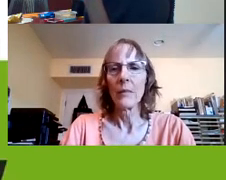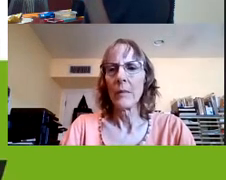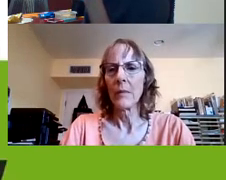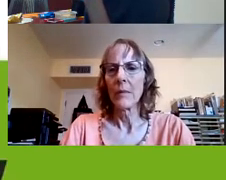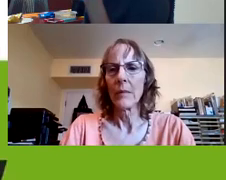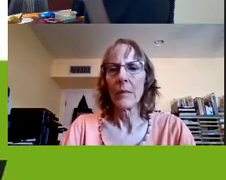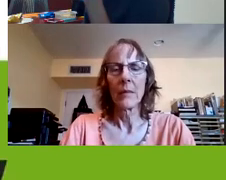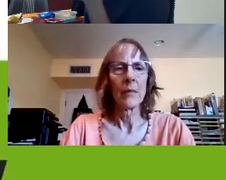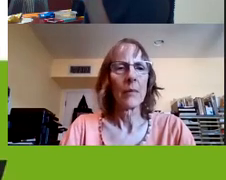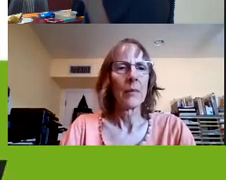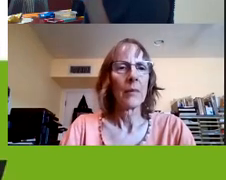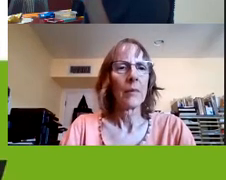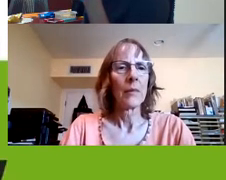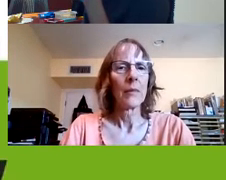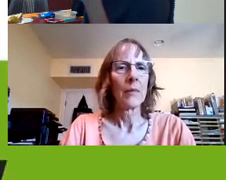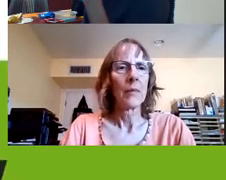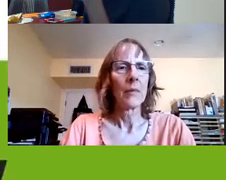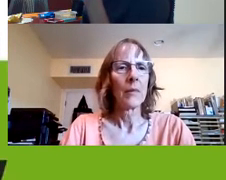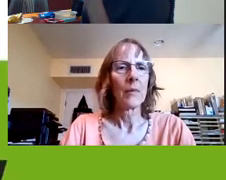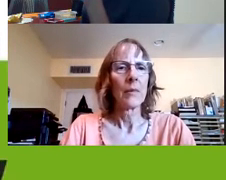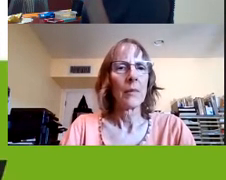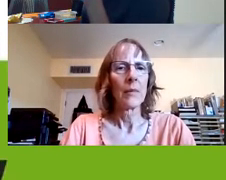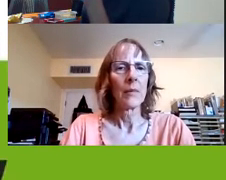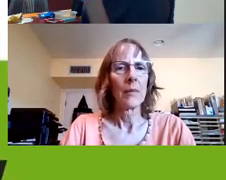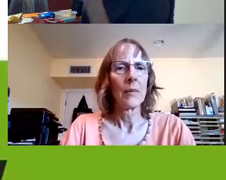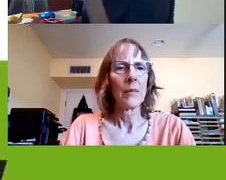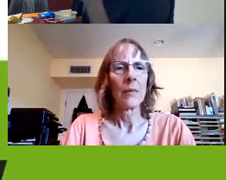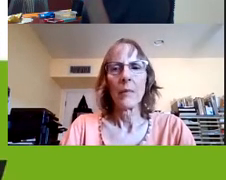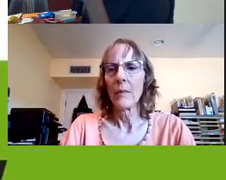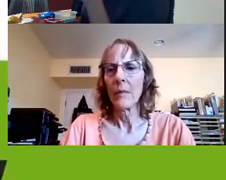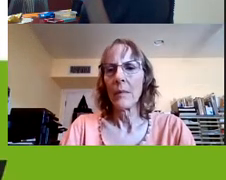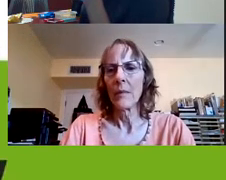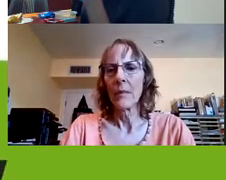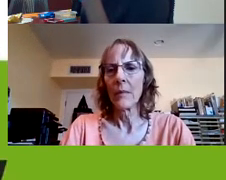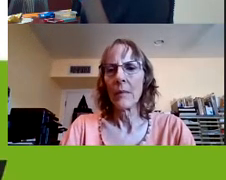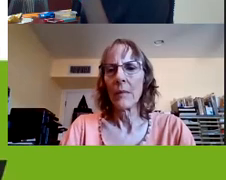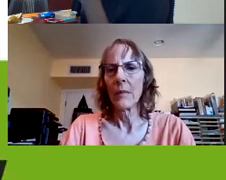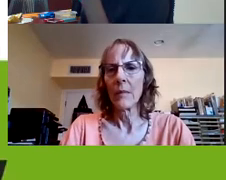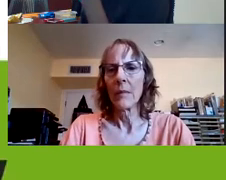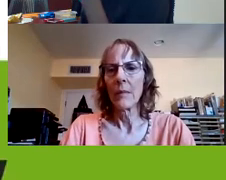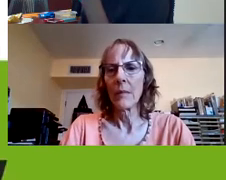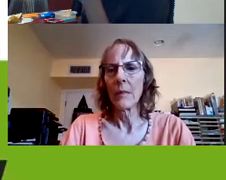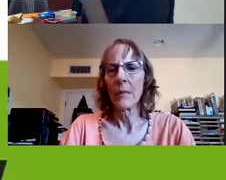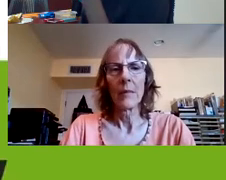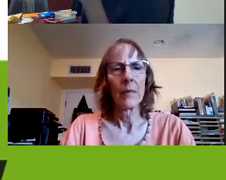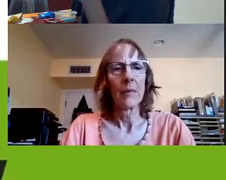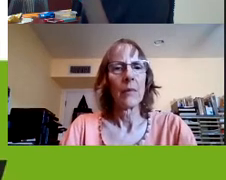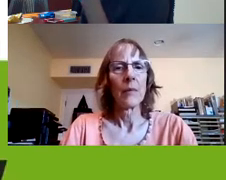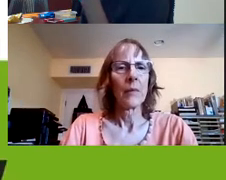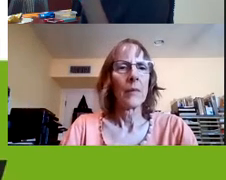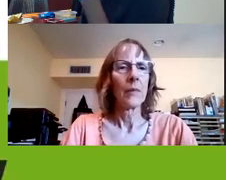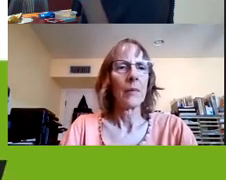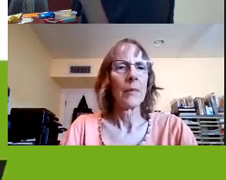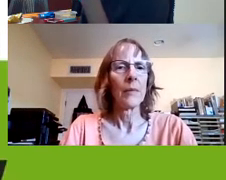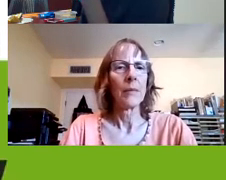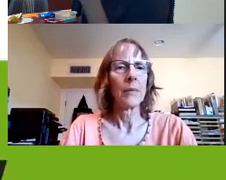I primarily work with the Indigenous community on campus, and I think when I hear